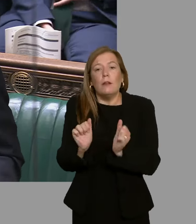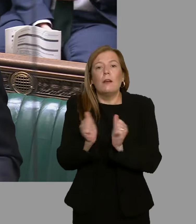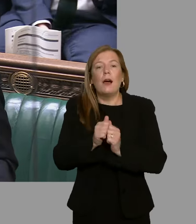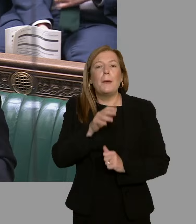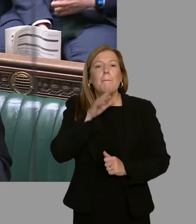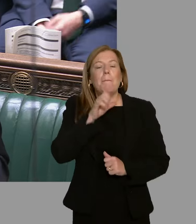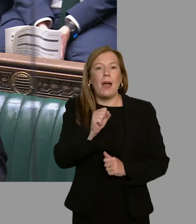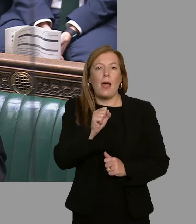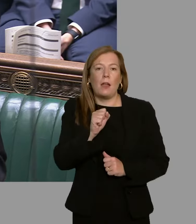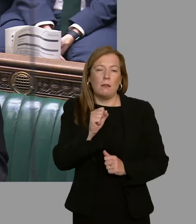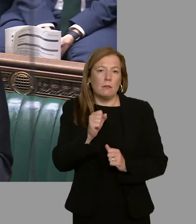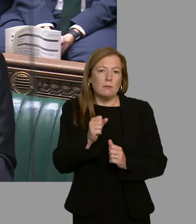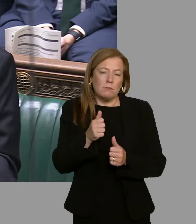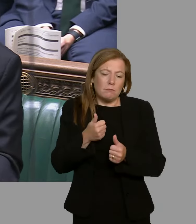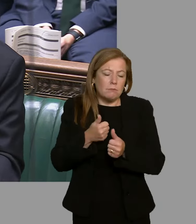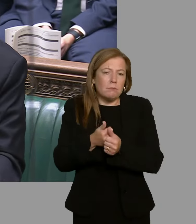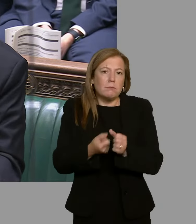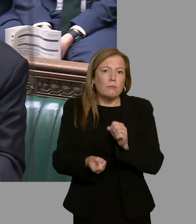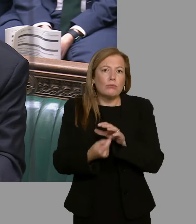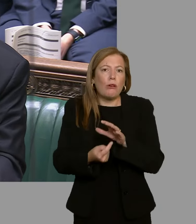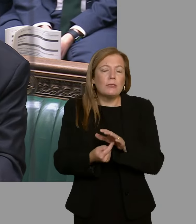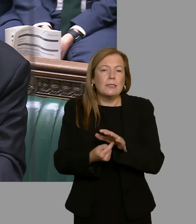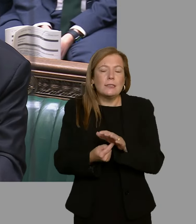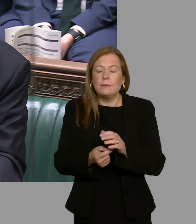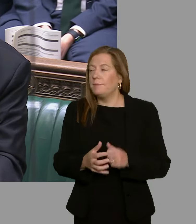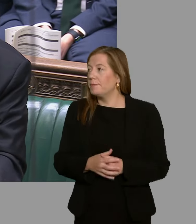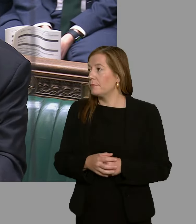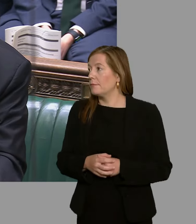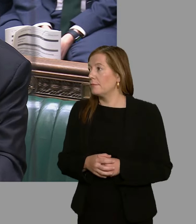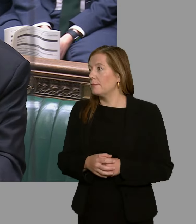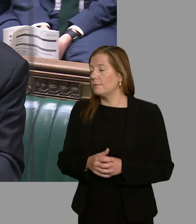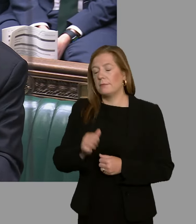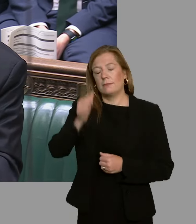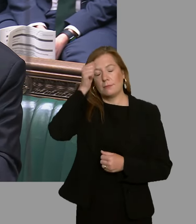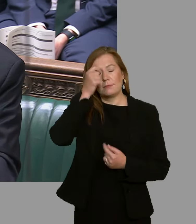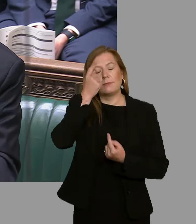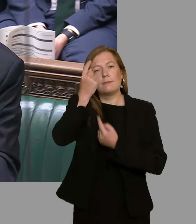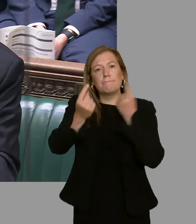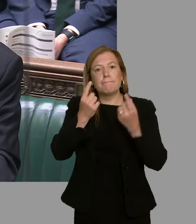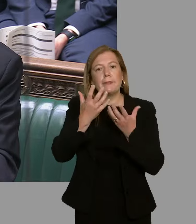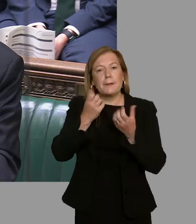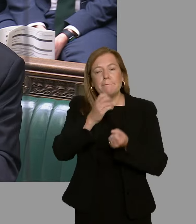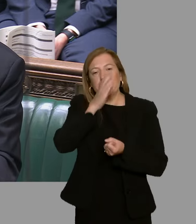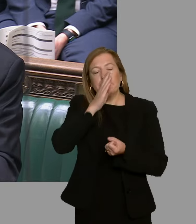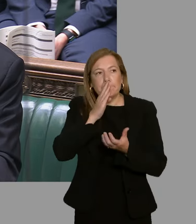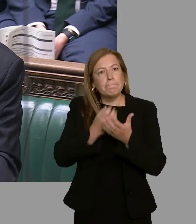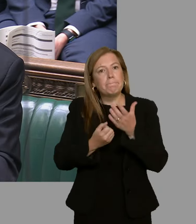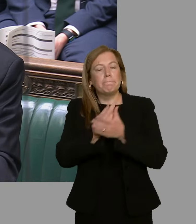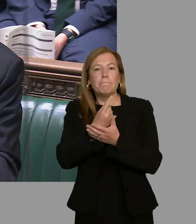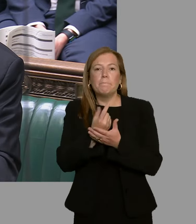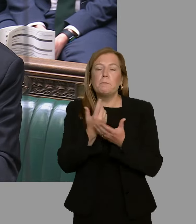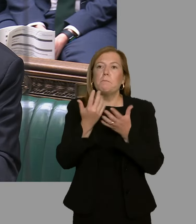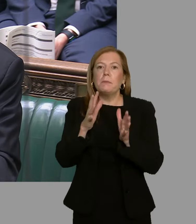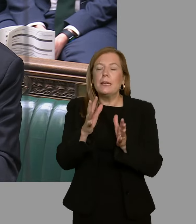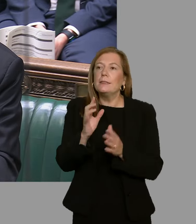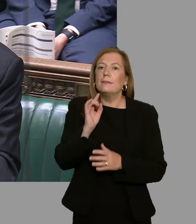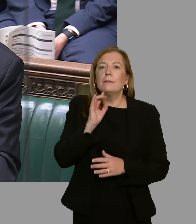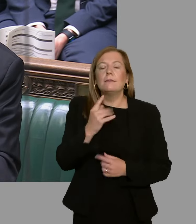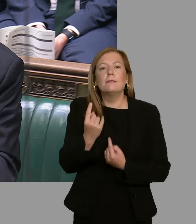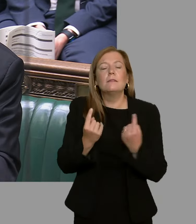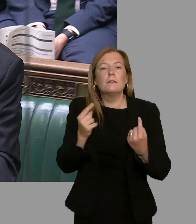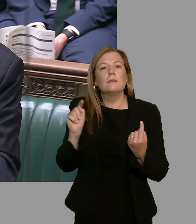have their own personal and tragic experiences of suicide. Mr. Speaker, we've launched a call for evidence